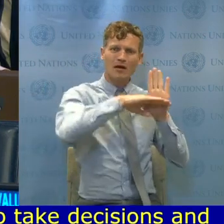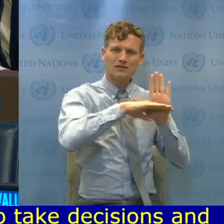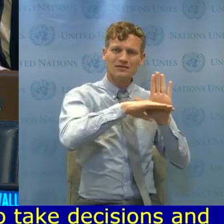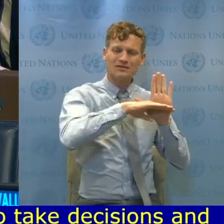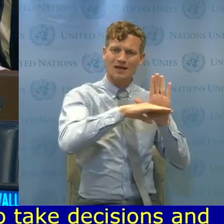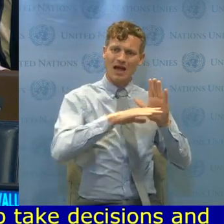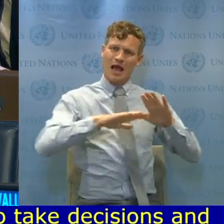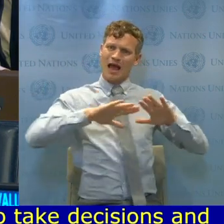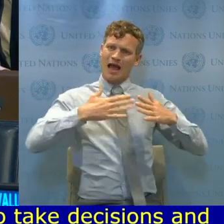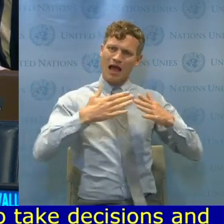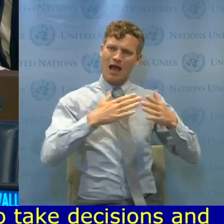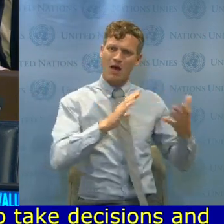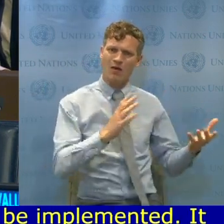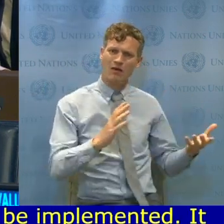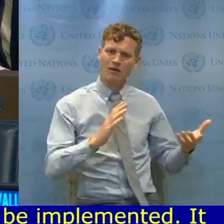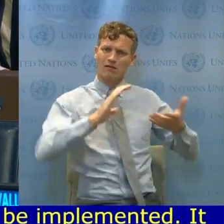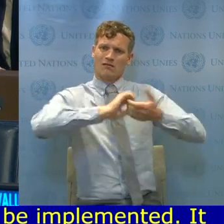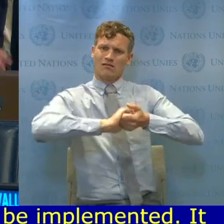our organizations.